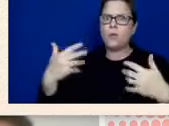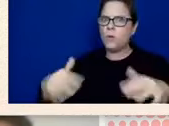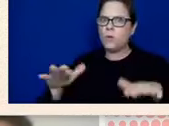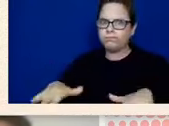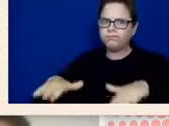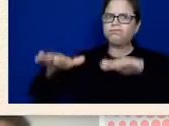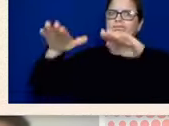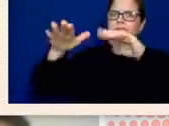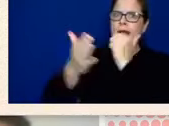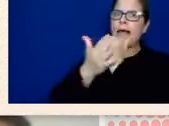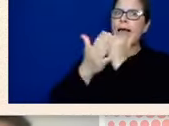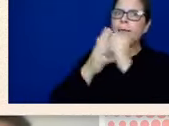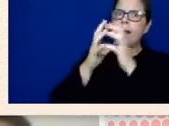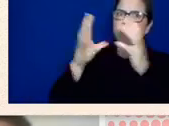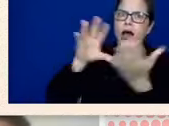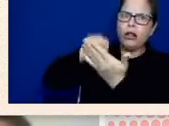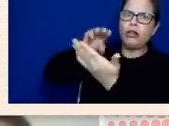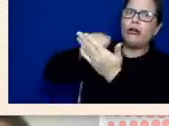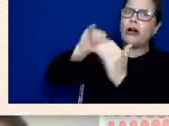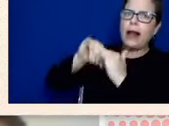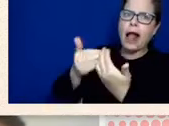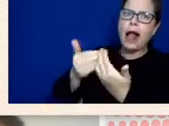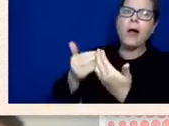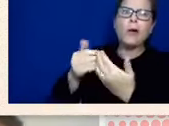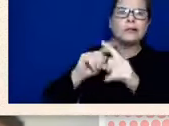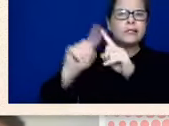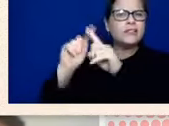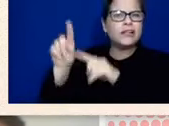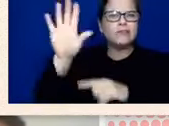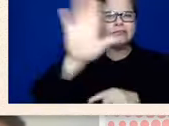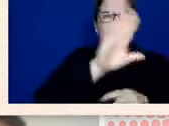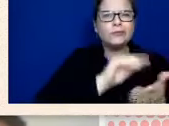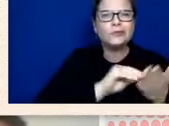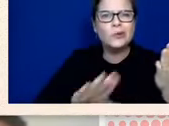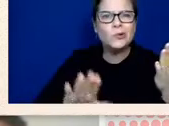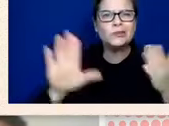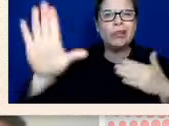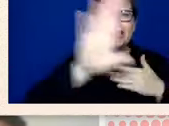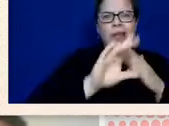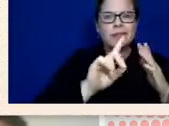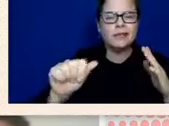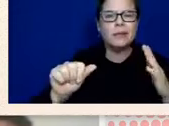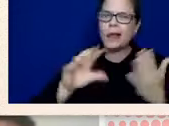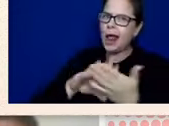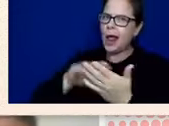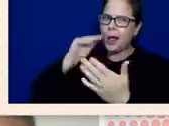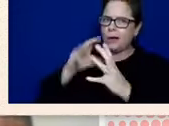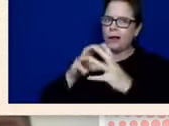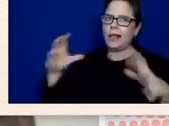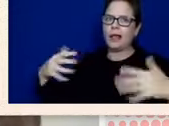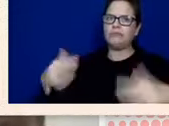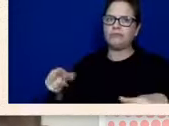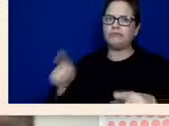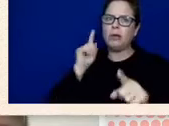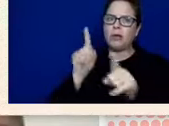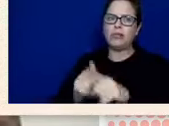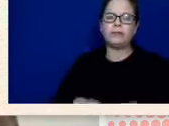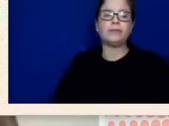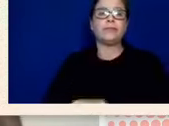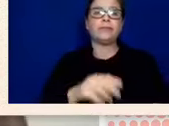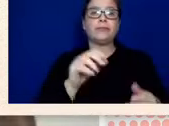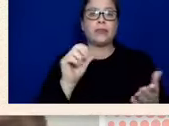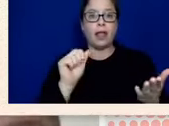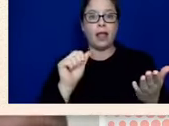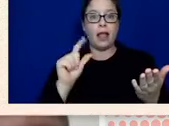that helps out with students at the school with disabilities. Now,